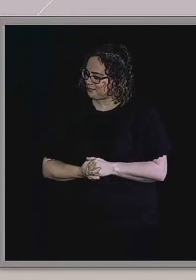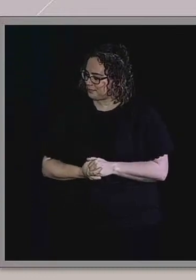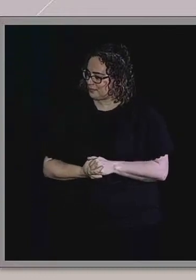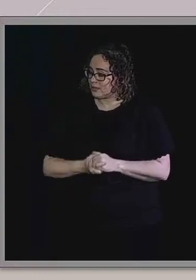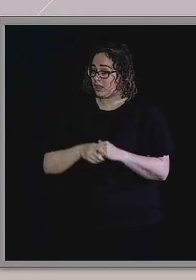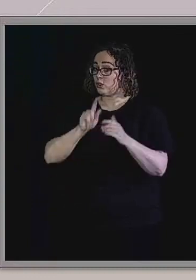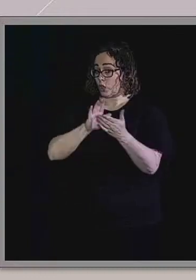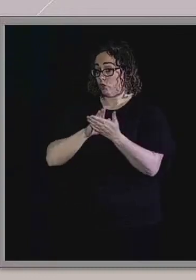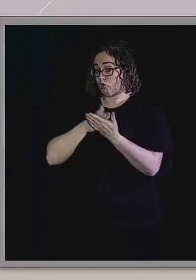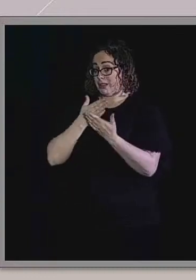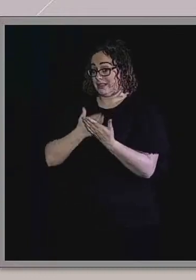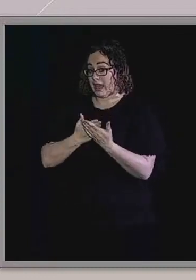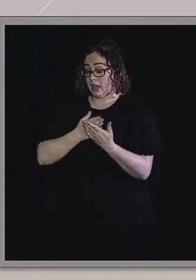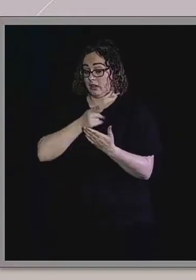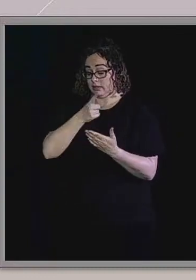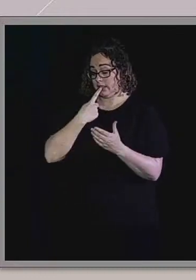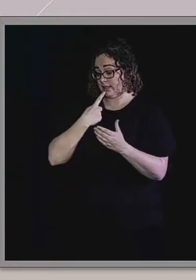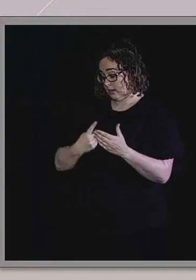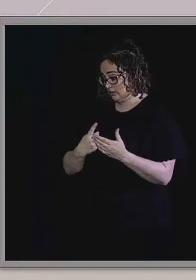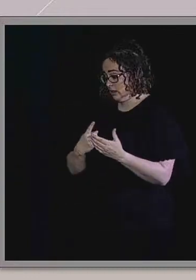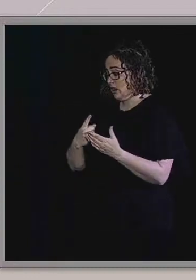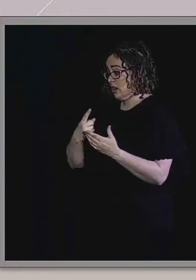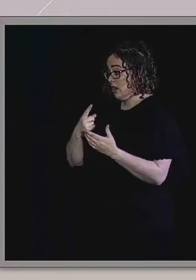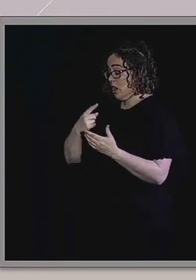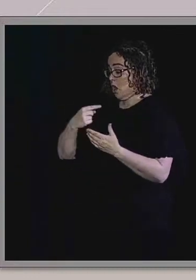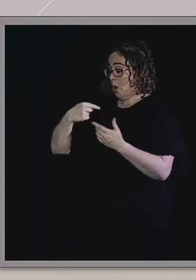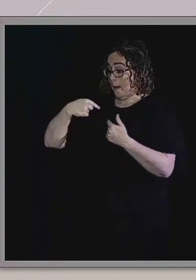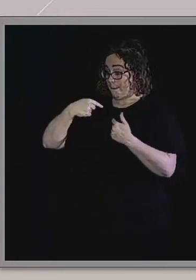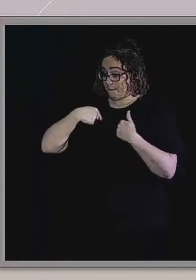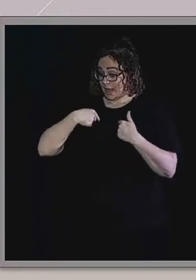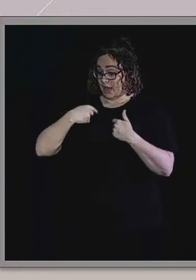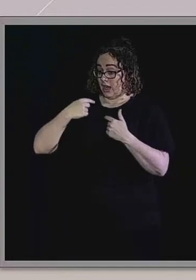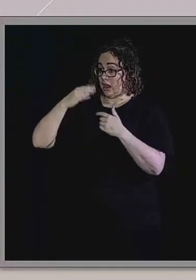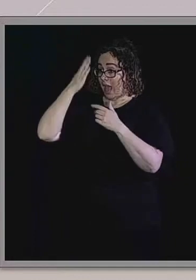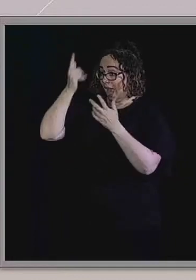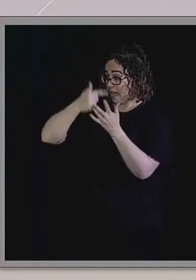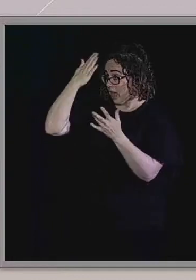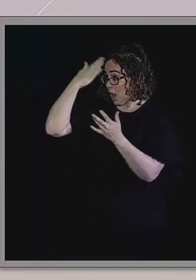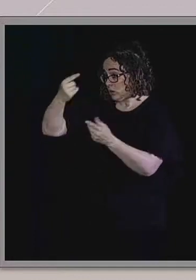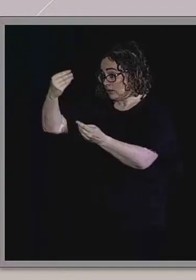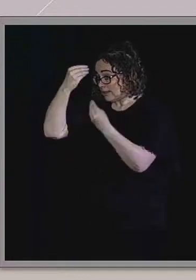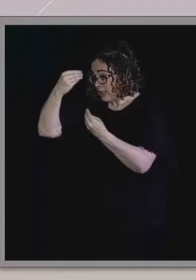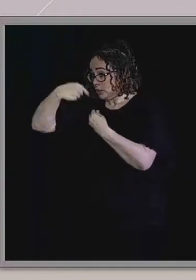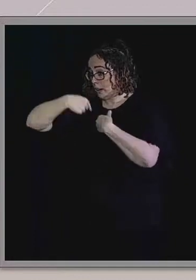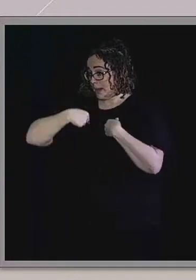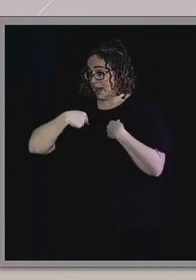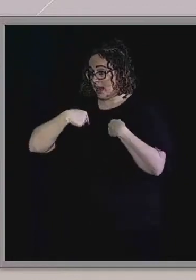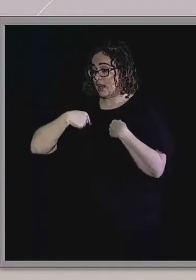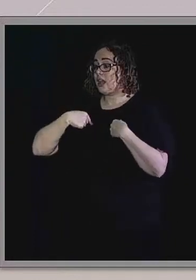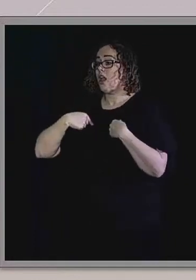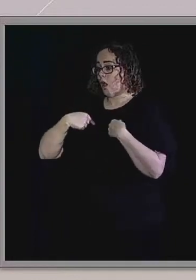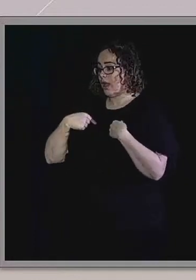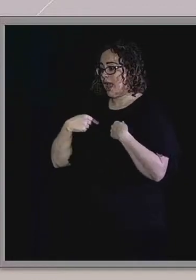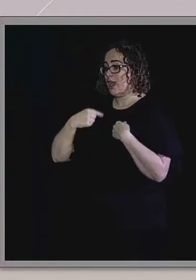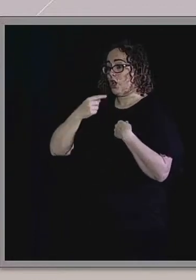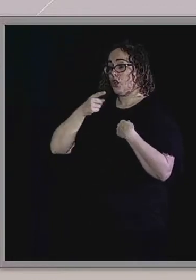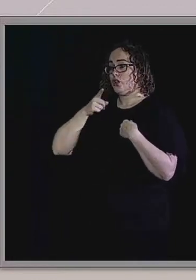so if he's been taught anything by the elders as he's growing up and then become an old man, he would then direct you back, go and ask the baby.